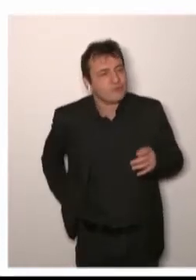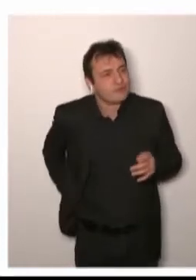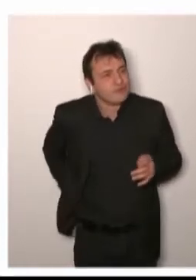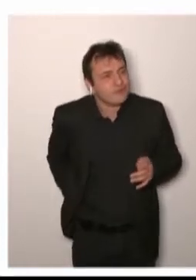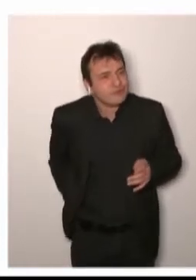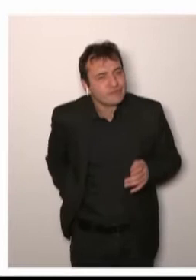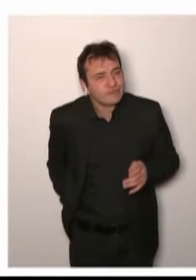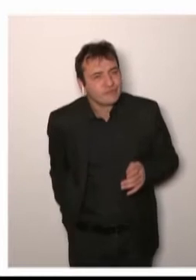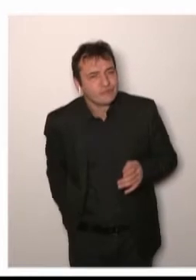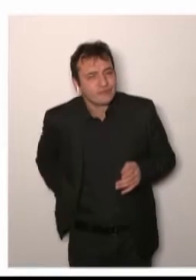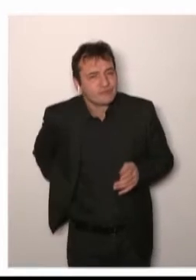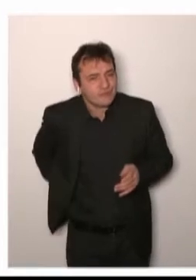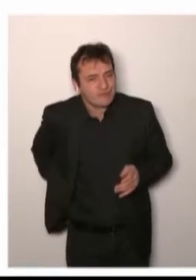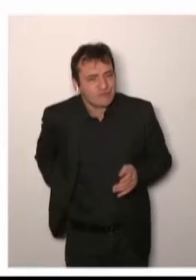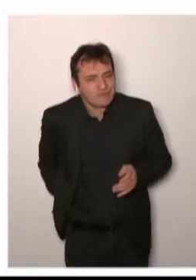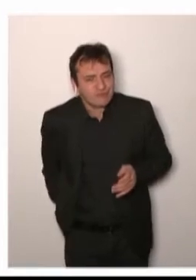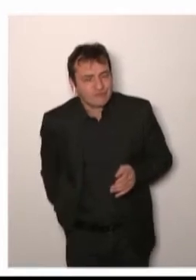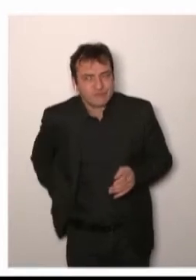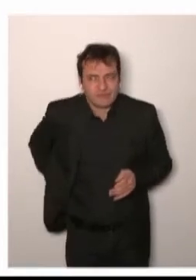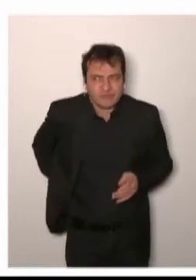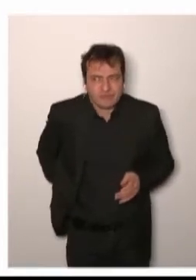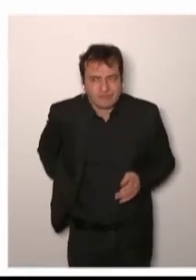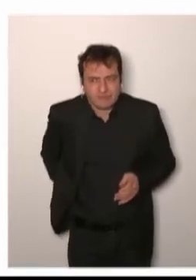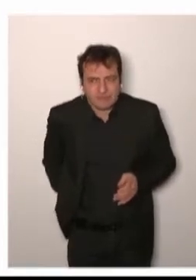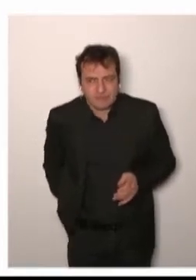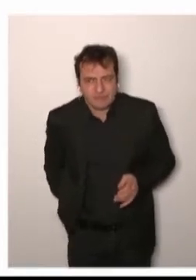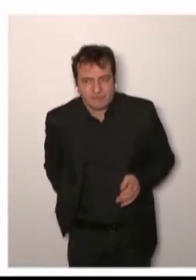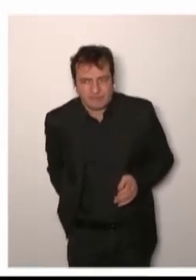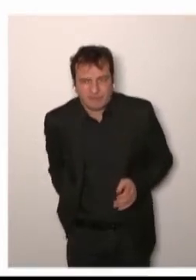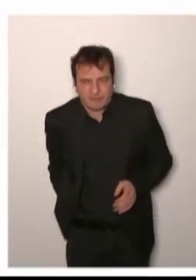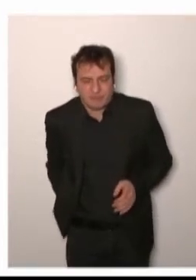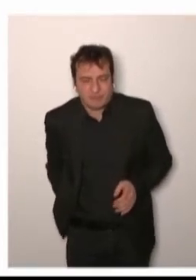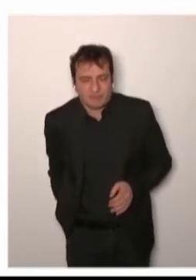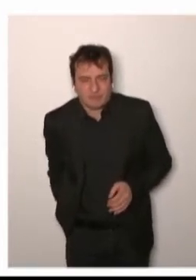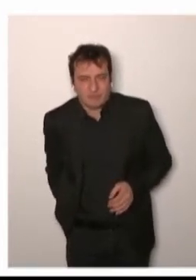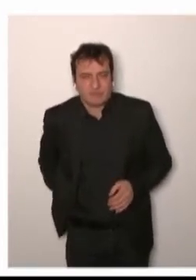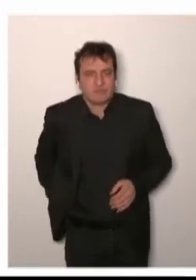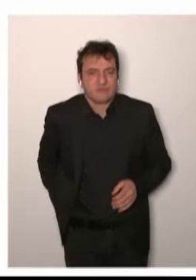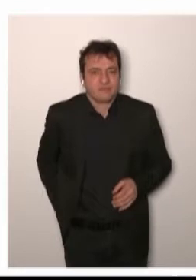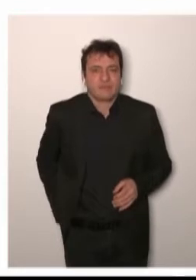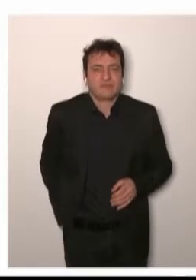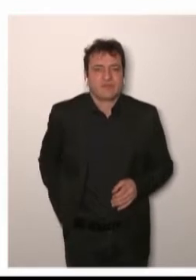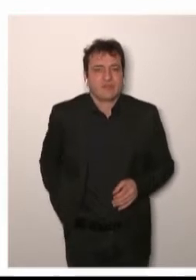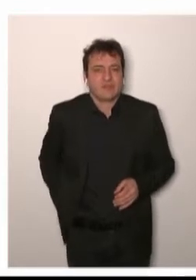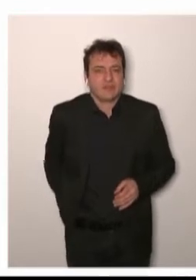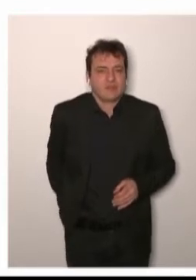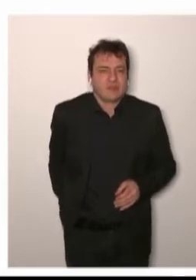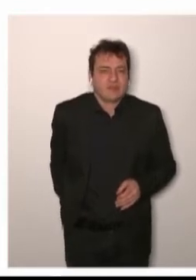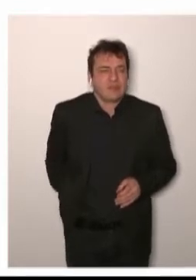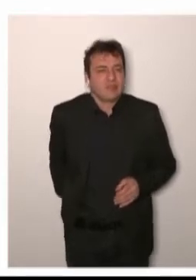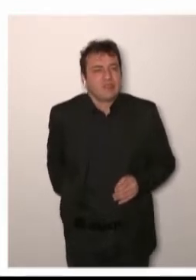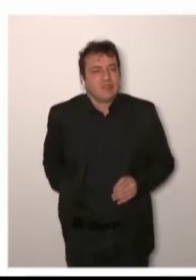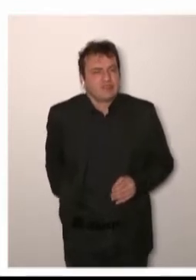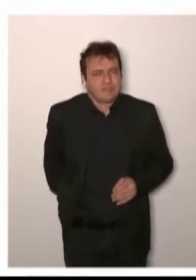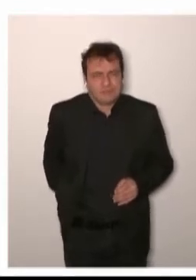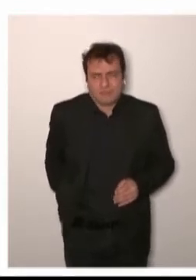of your priorities, or the vision you have of priorities of action in pediatric cancer. But maybe before,